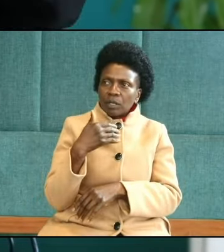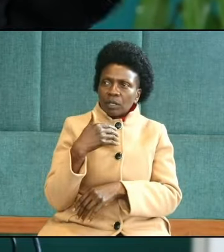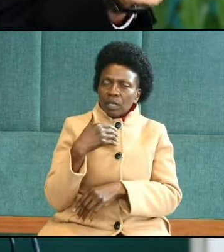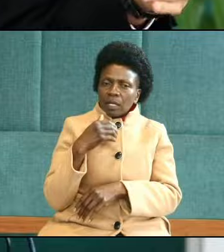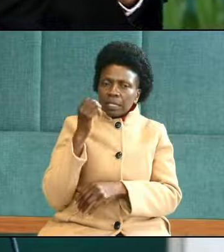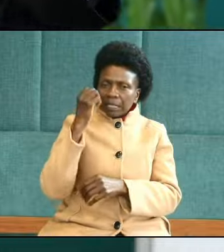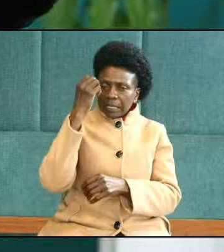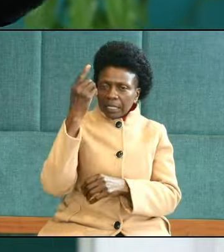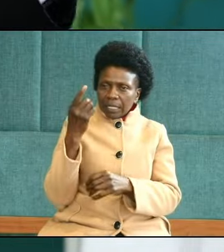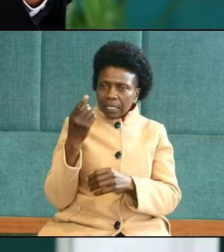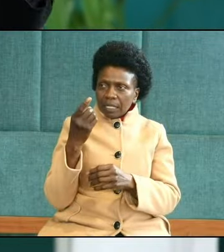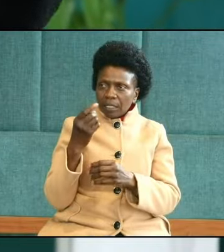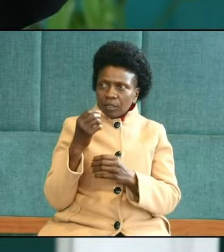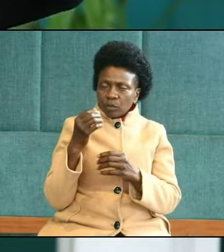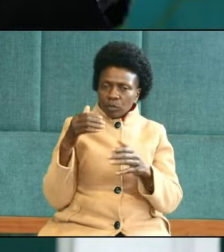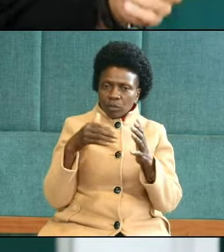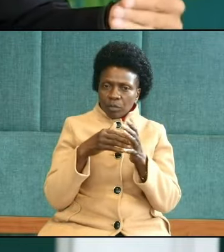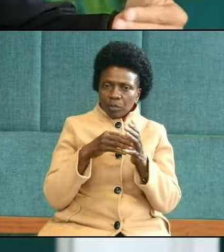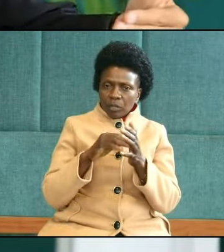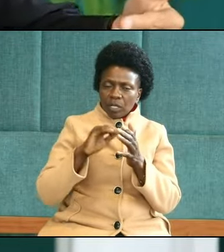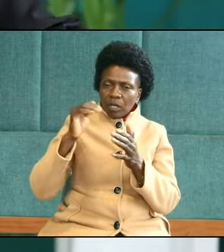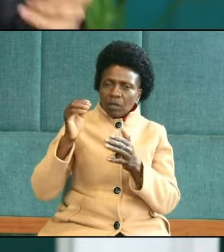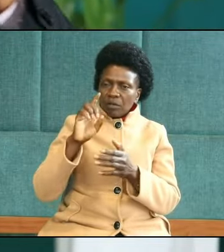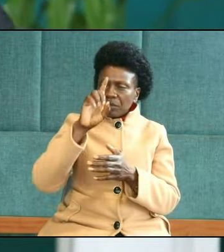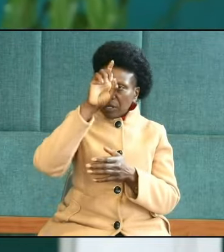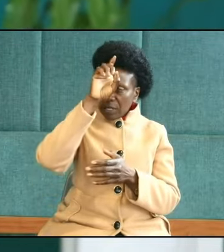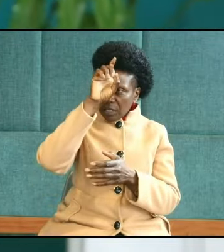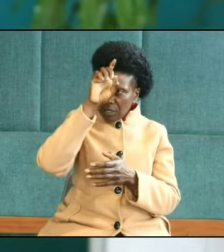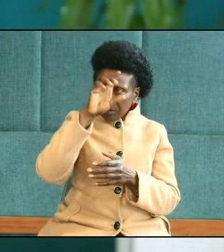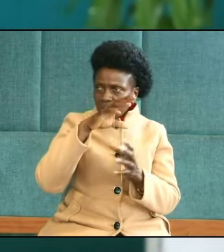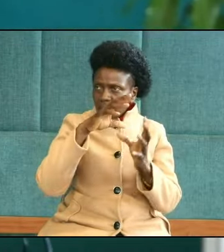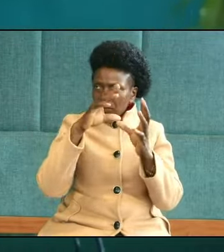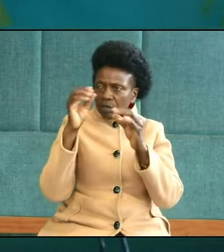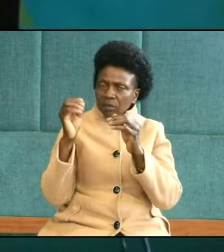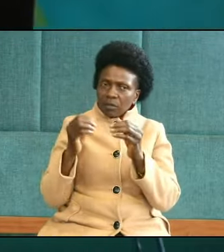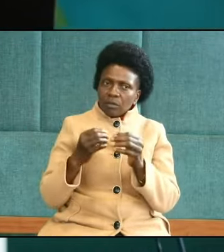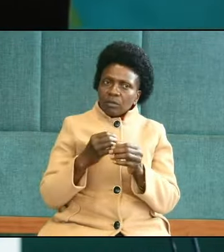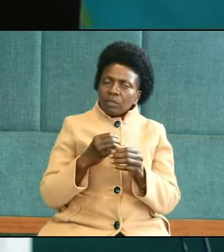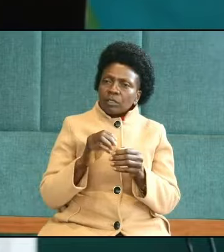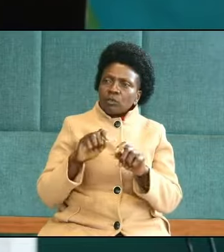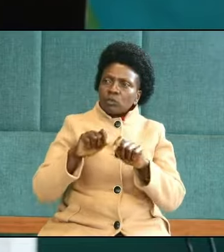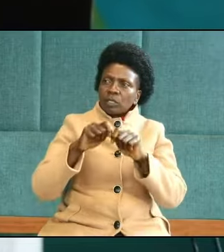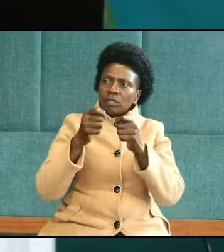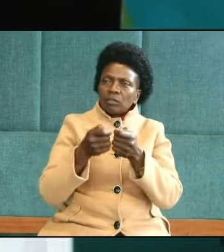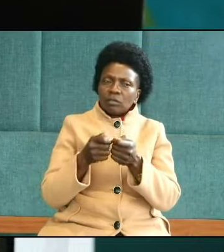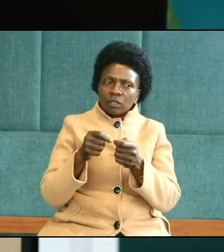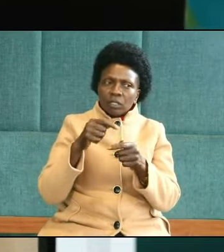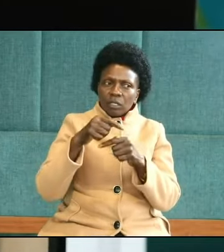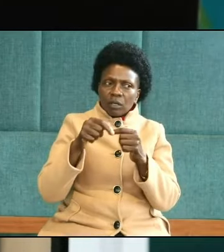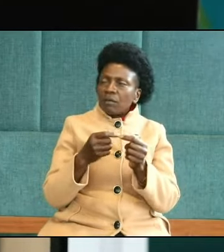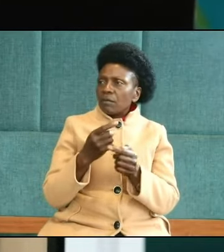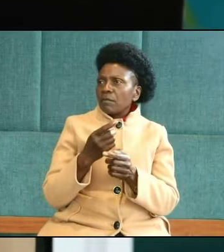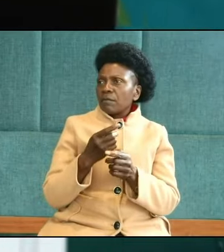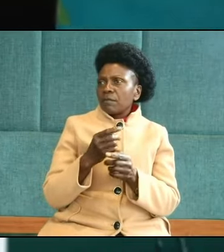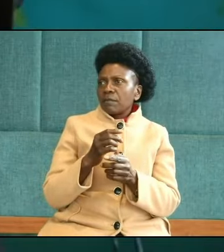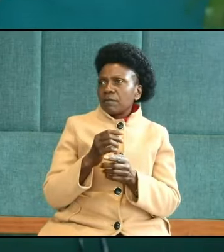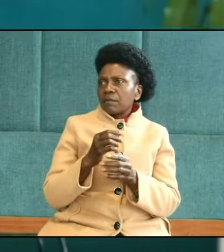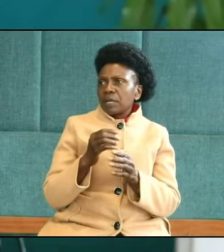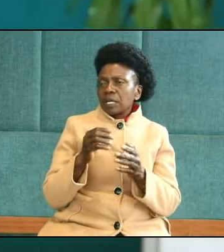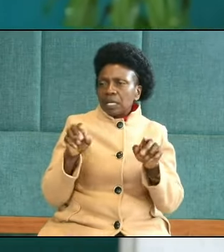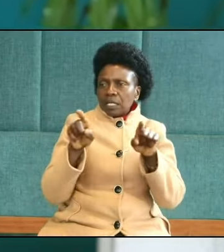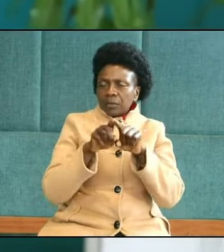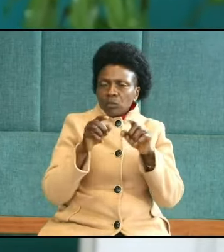decided to stop in the country of Egypt. We wanted to go visit the traditional site of Mount Sinai. And as